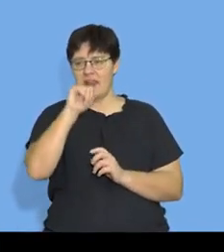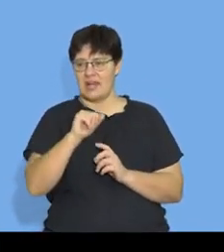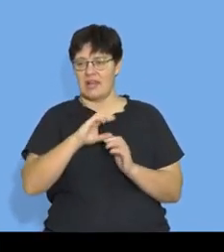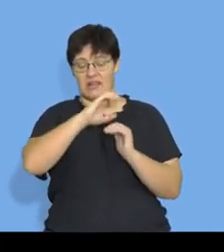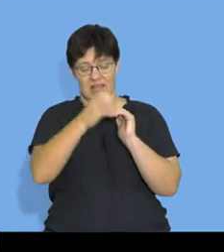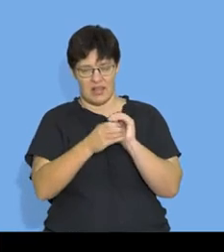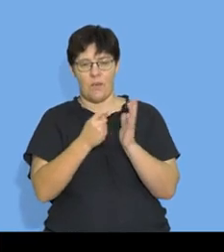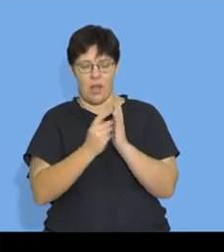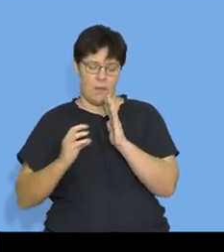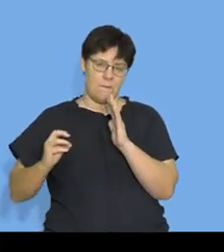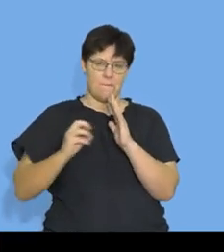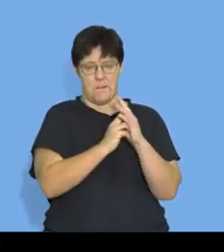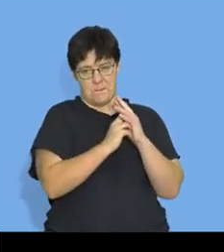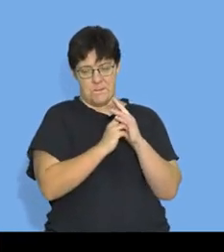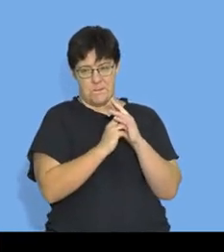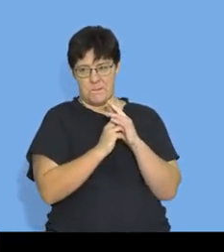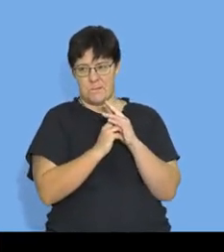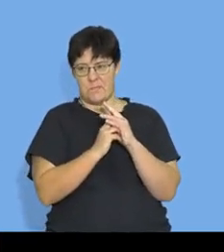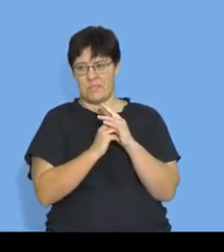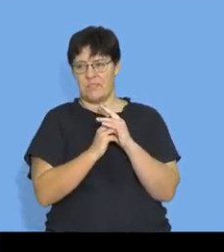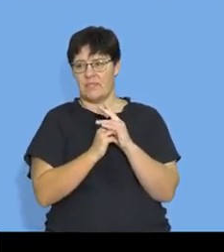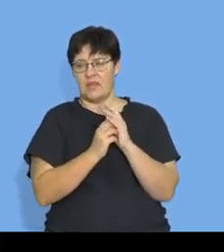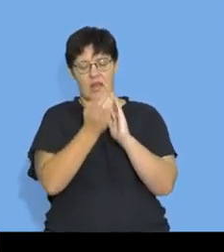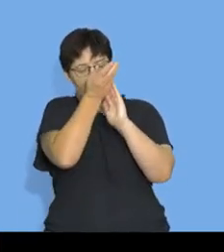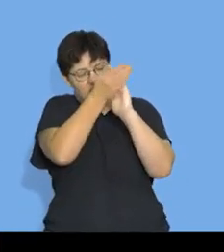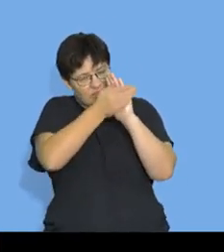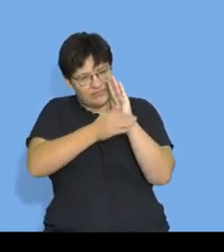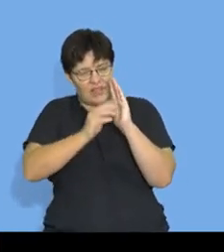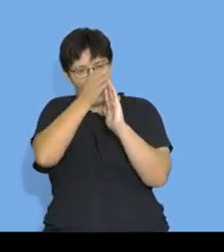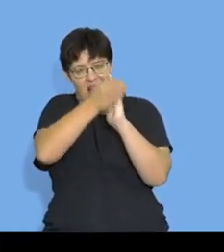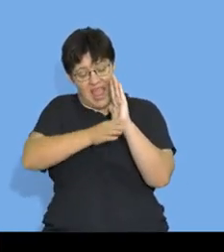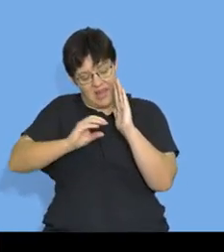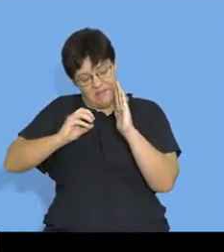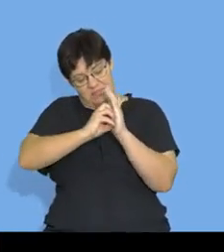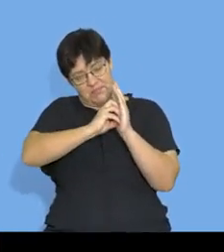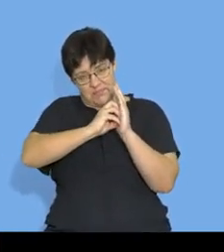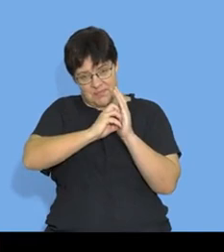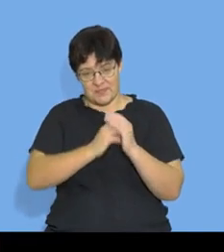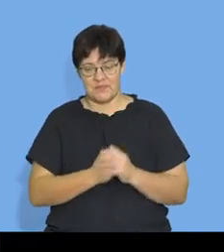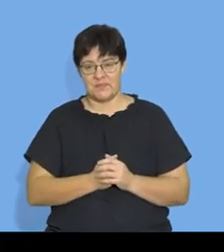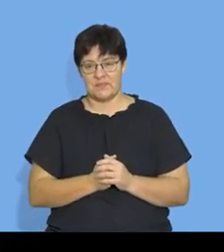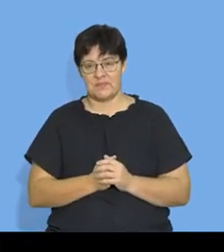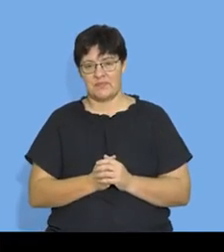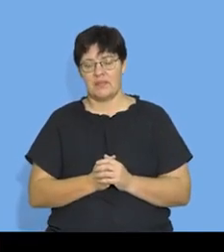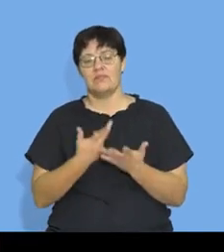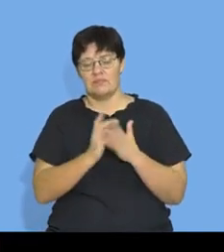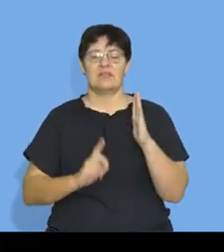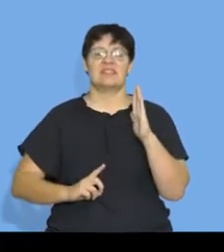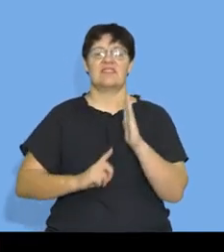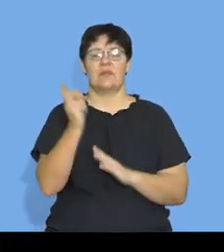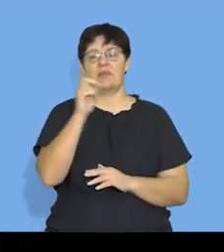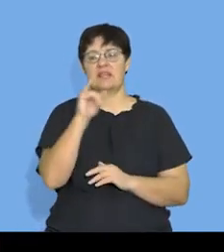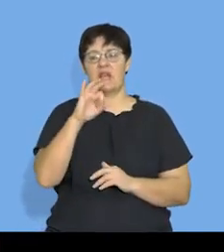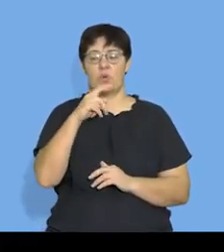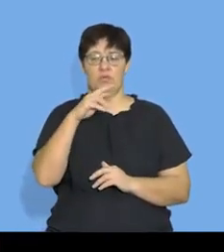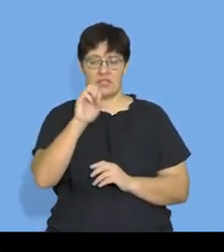it will then implant against or into the endometrial lining in the uterus. So this is the